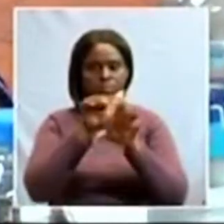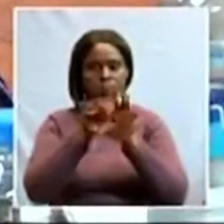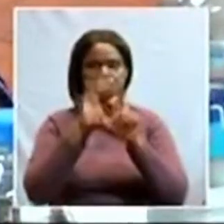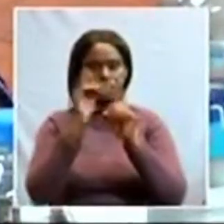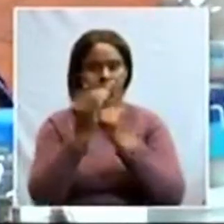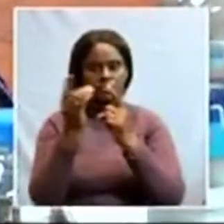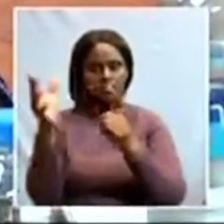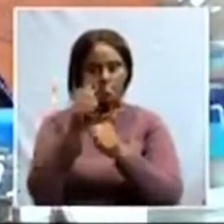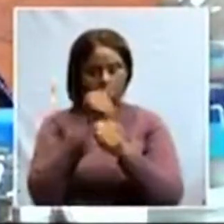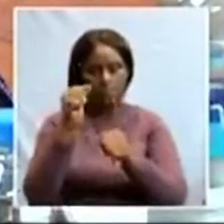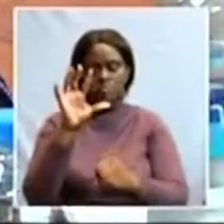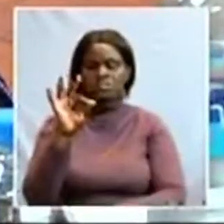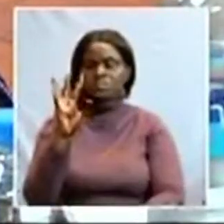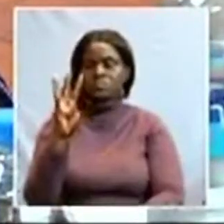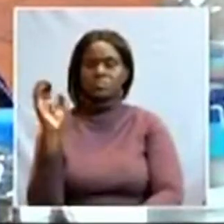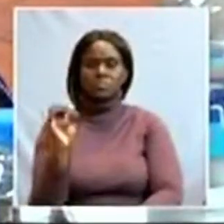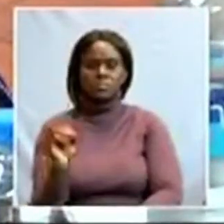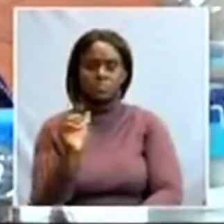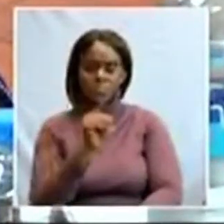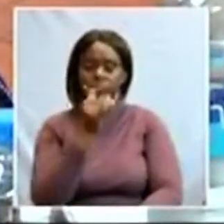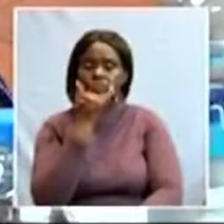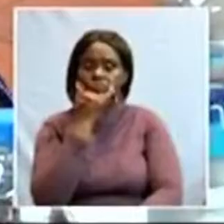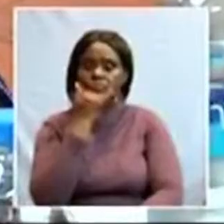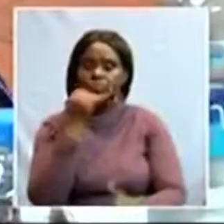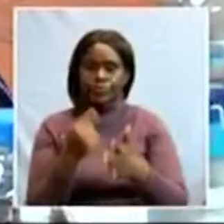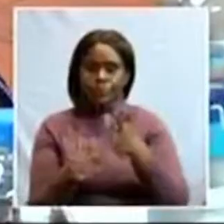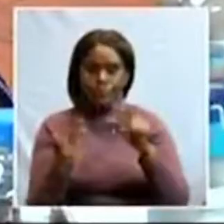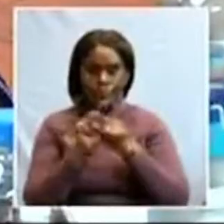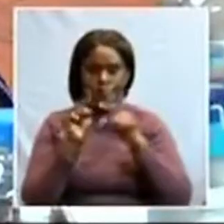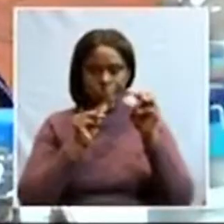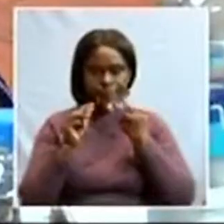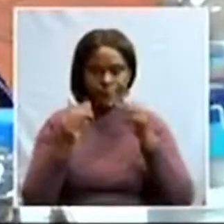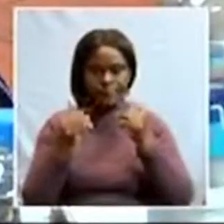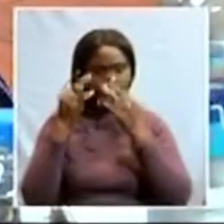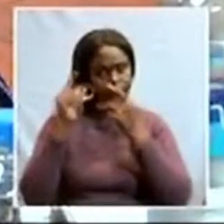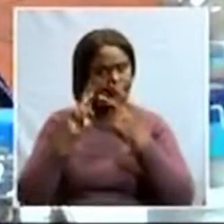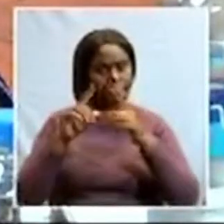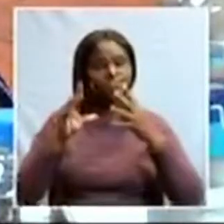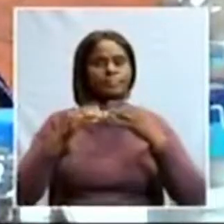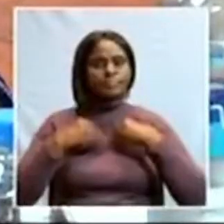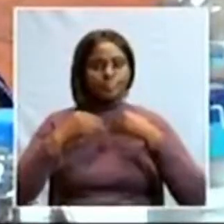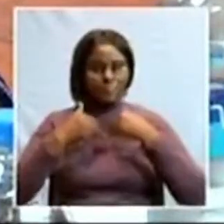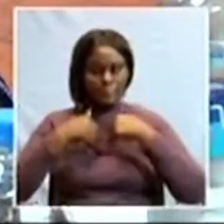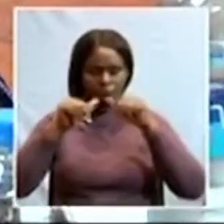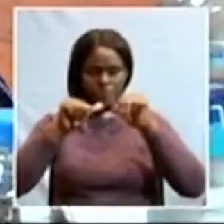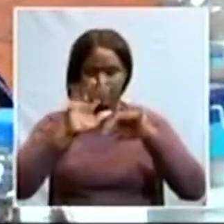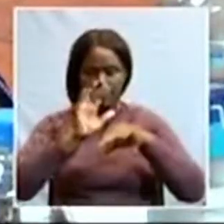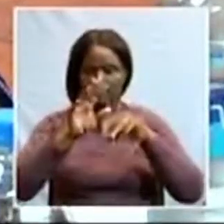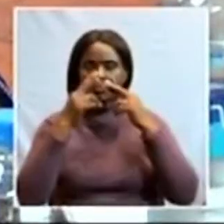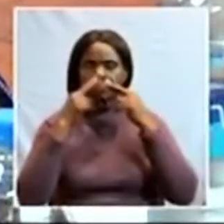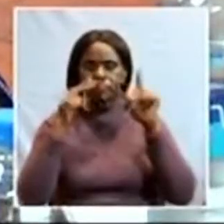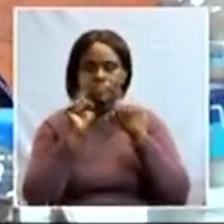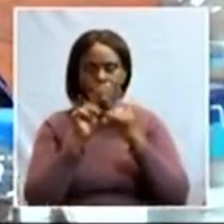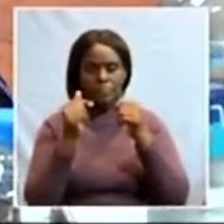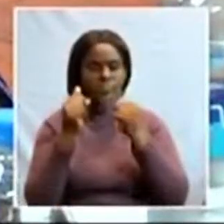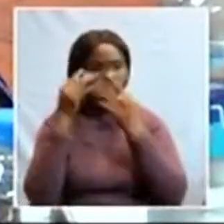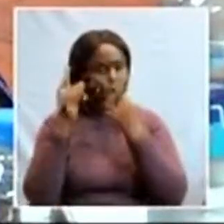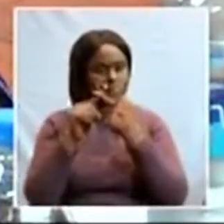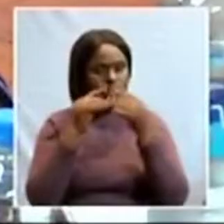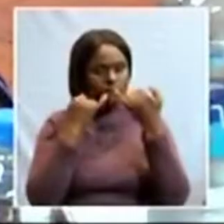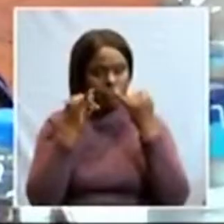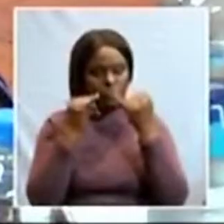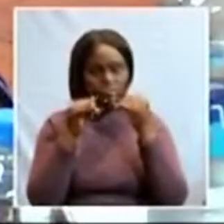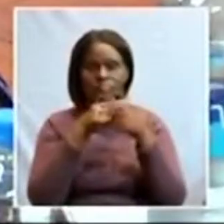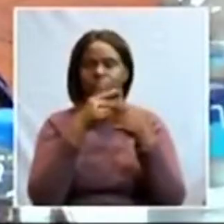scored 94%. Cause of query, management wishes to acknowledge the auditor's findings and wish to state that